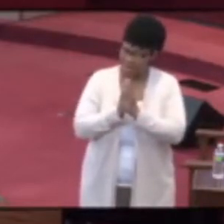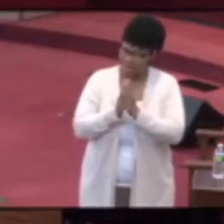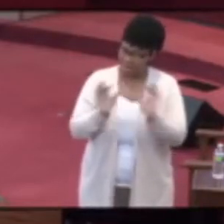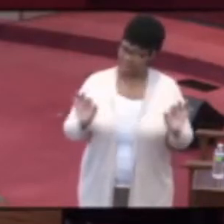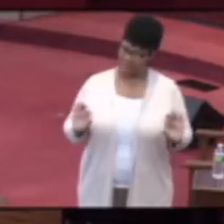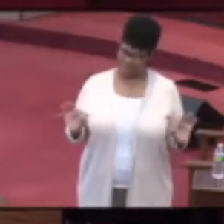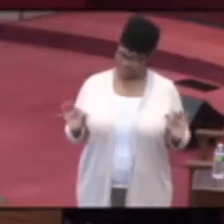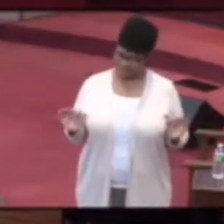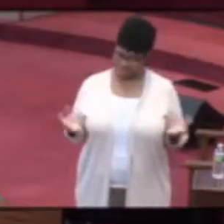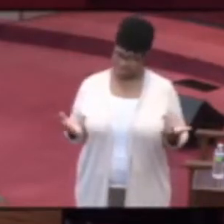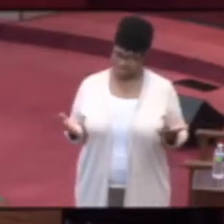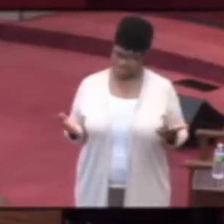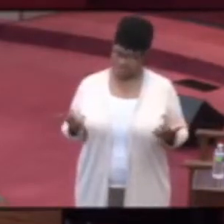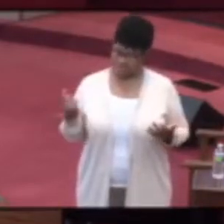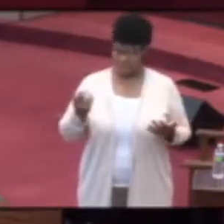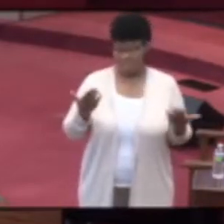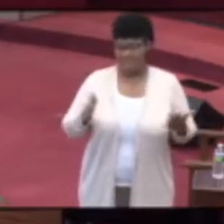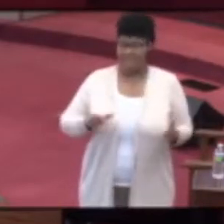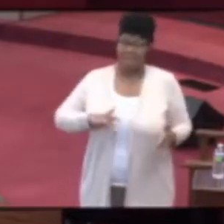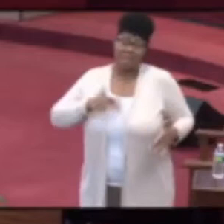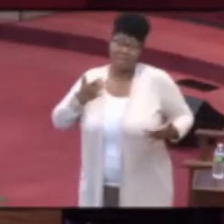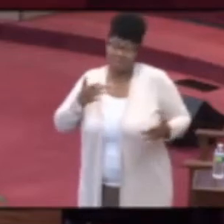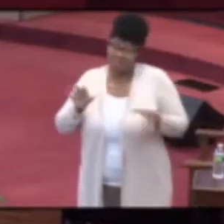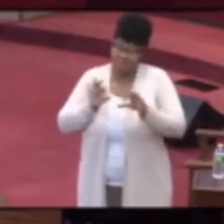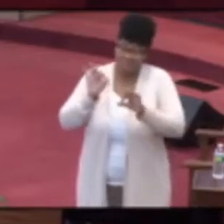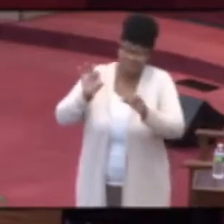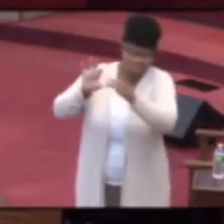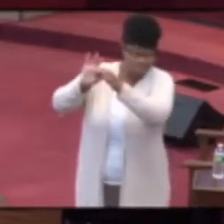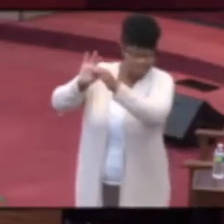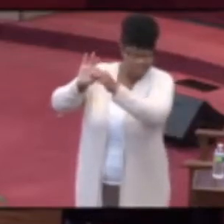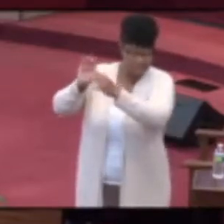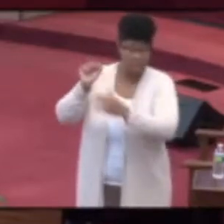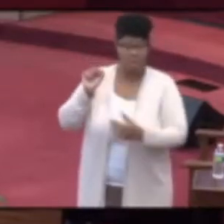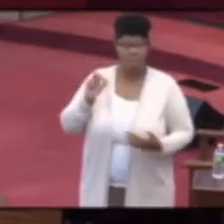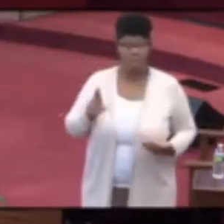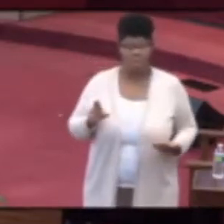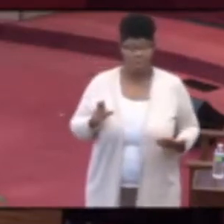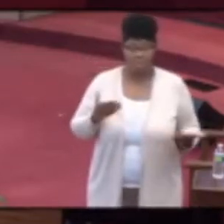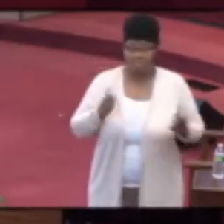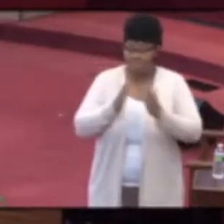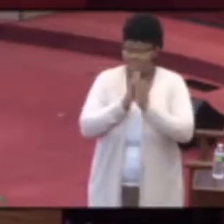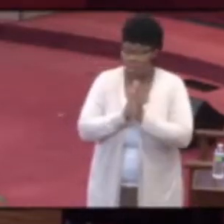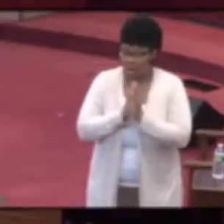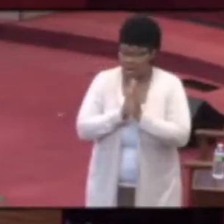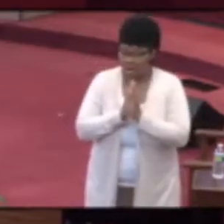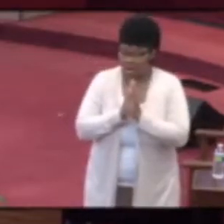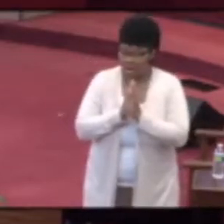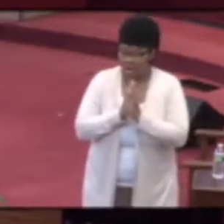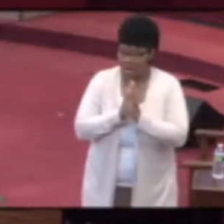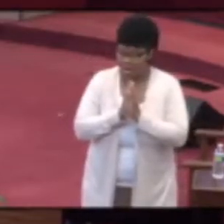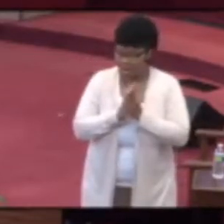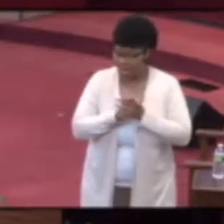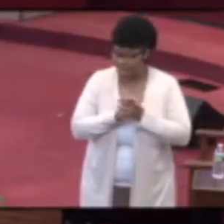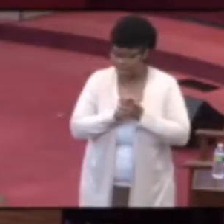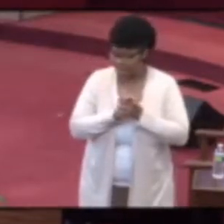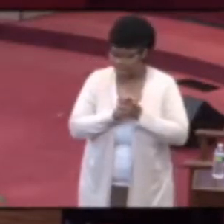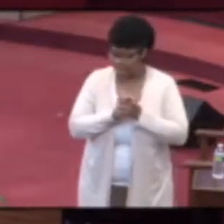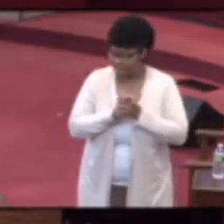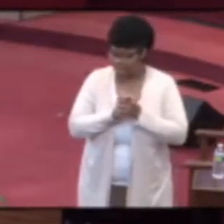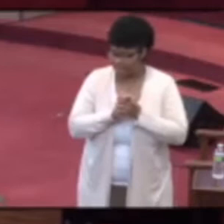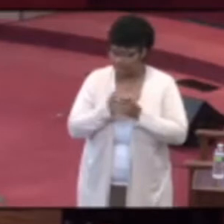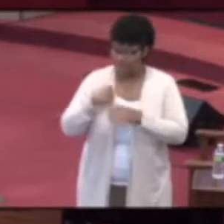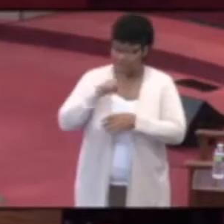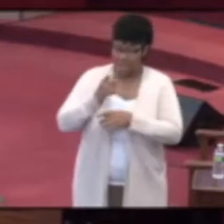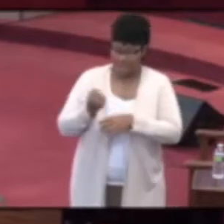a discipline other than to make you feel spiritually connected? Or is prayer to be understood